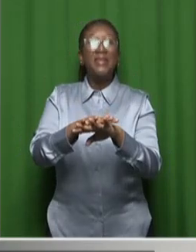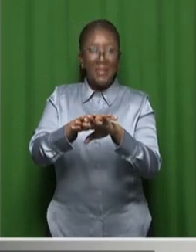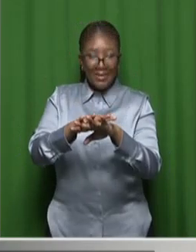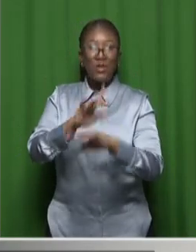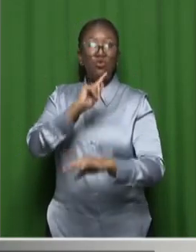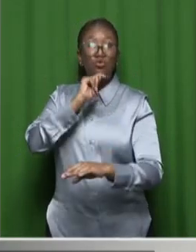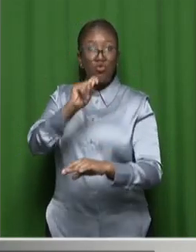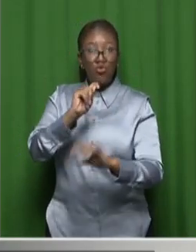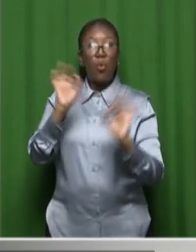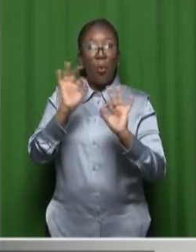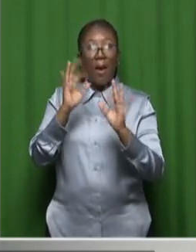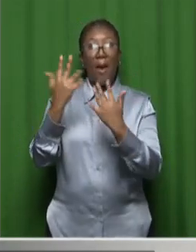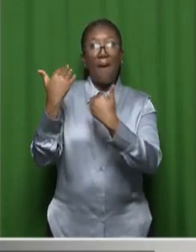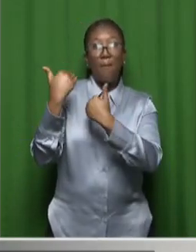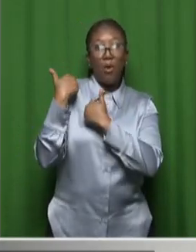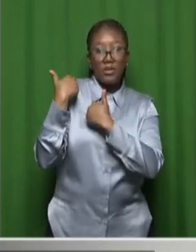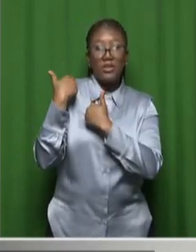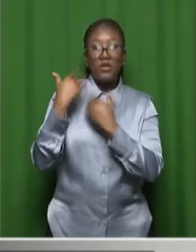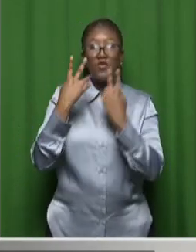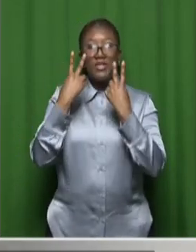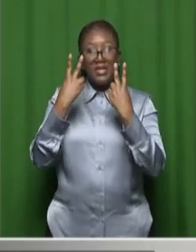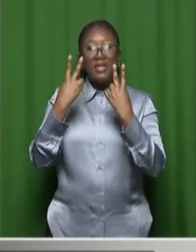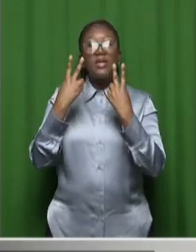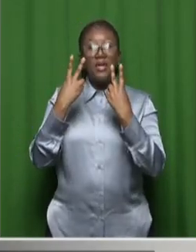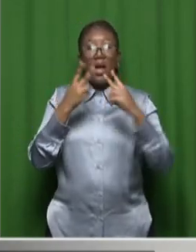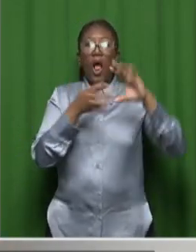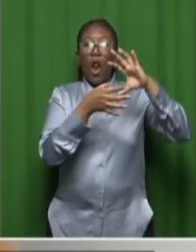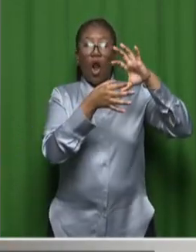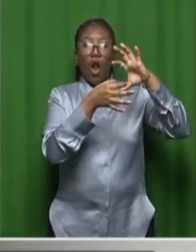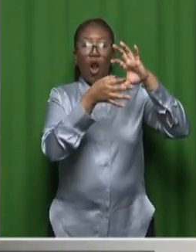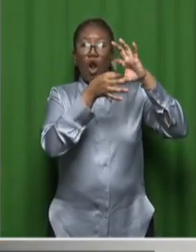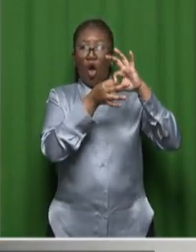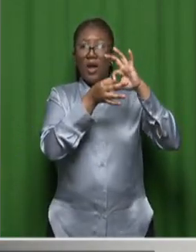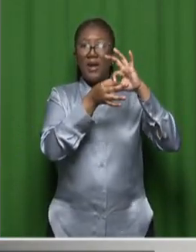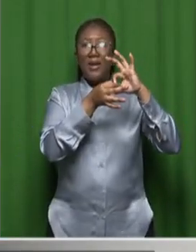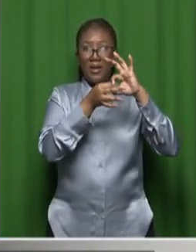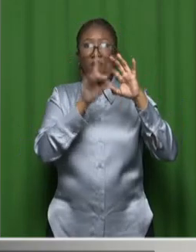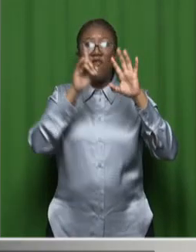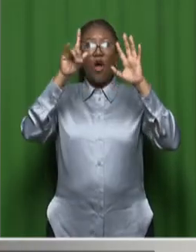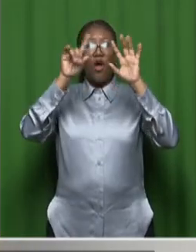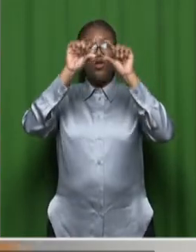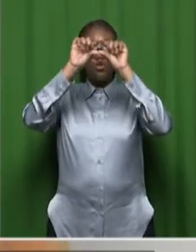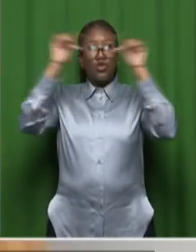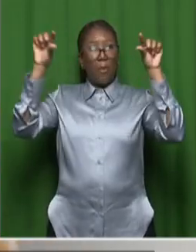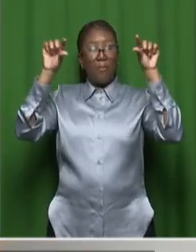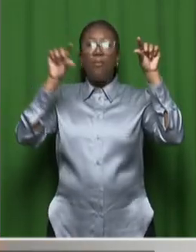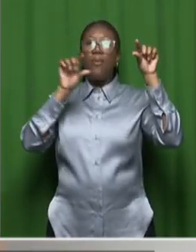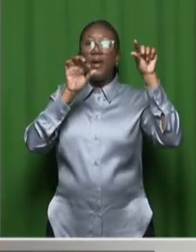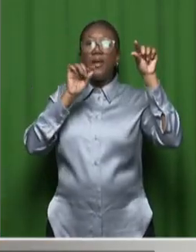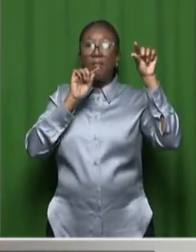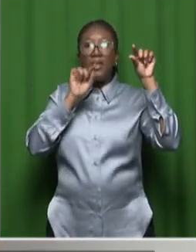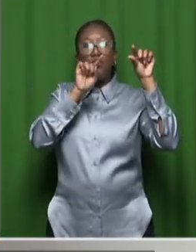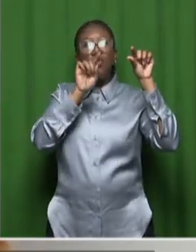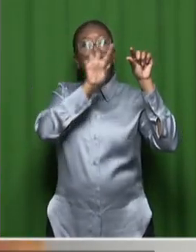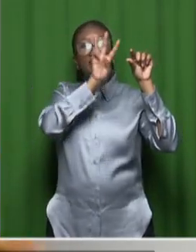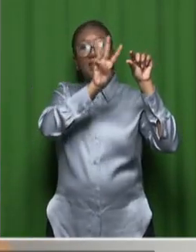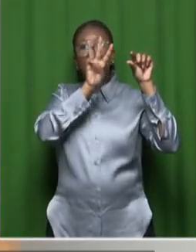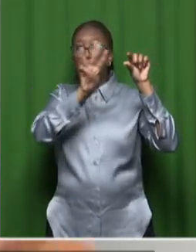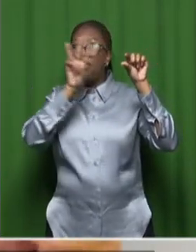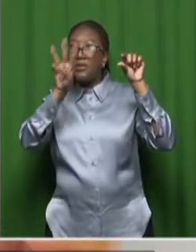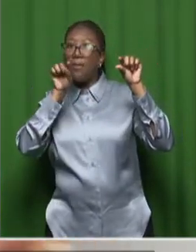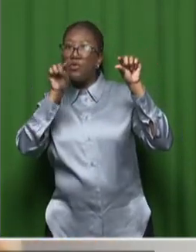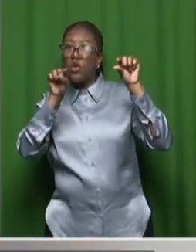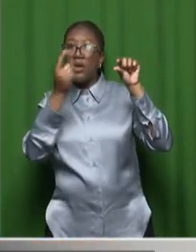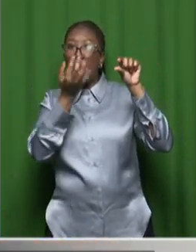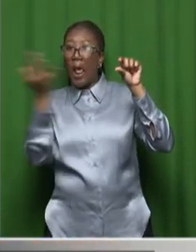protected platform. Usually you would see what we call a lock on your top right corner, right? Top left corner. Okay.